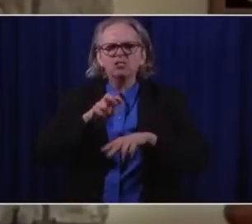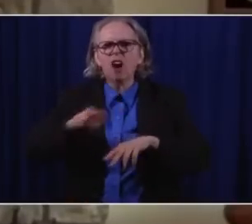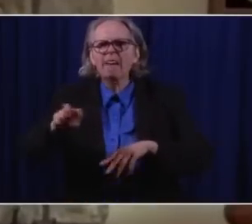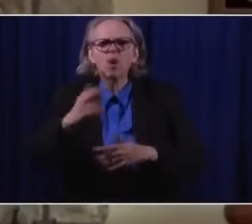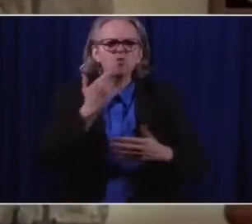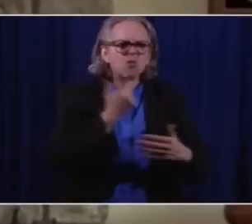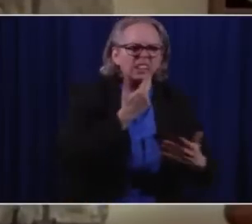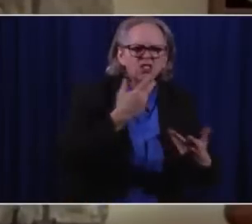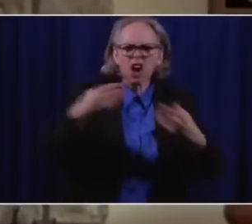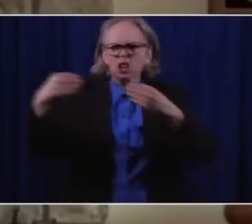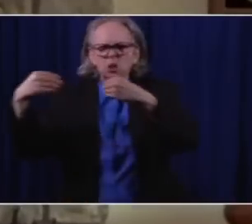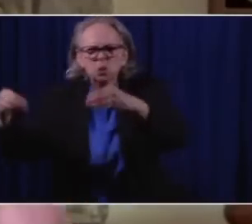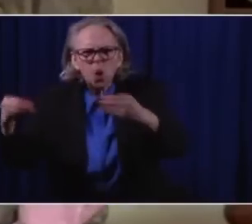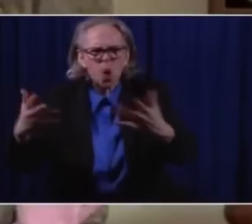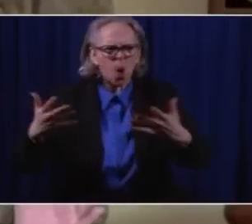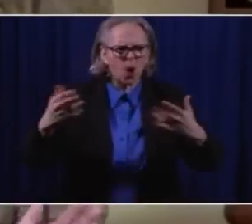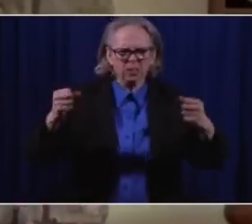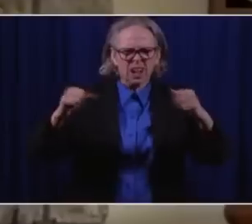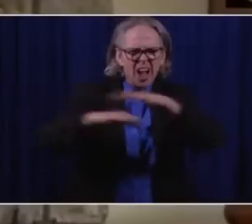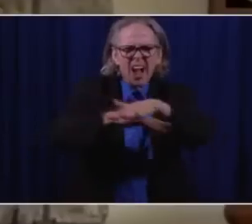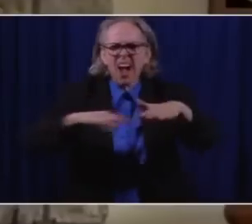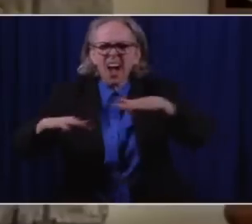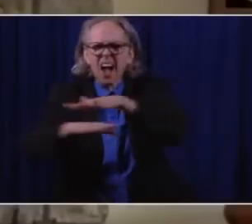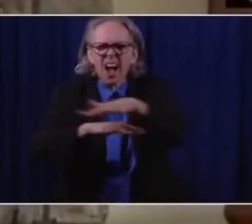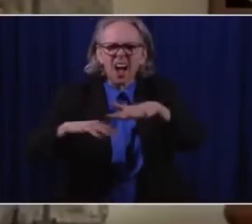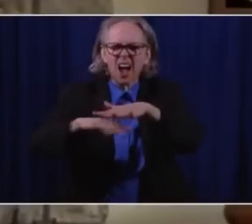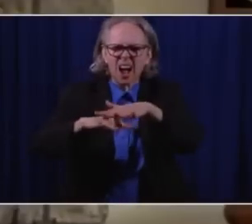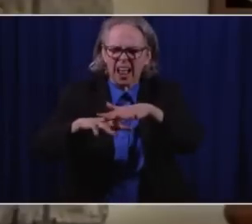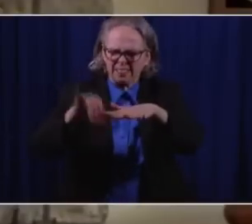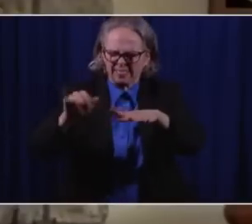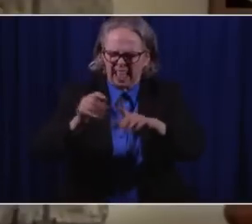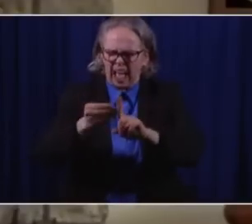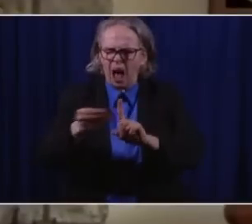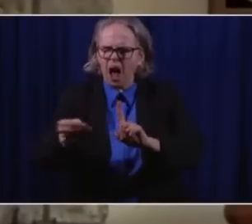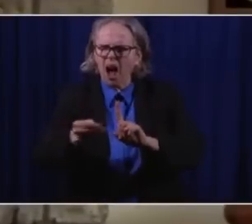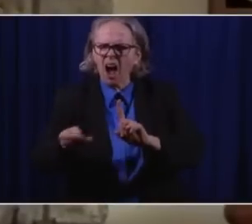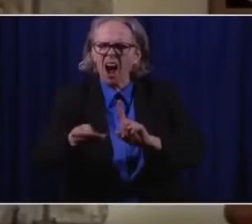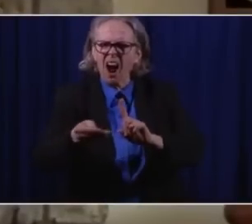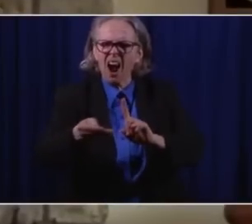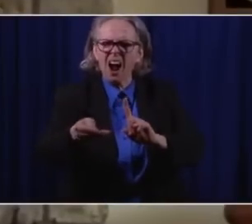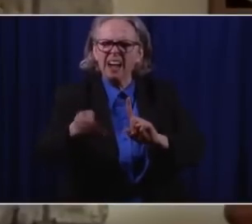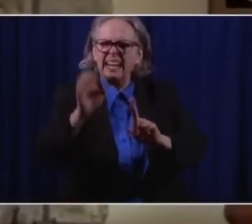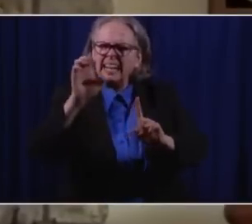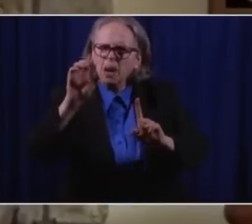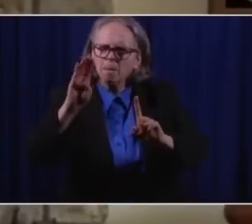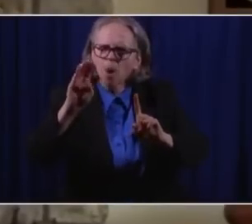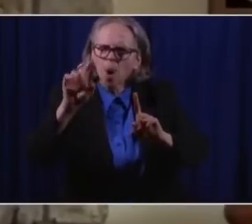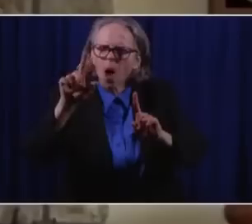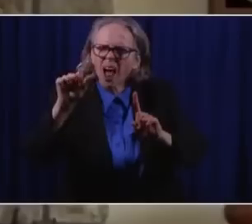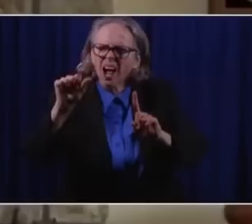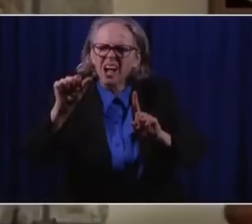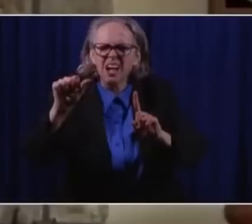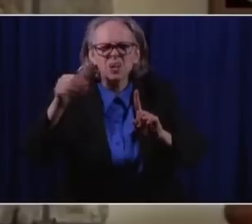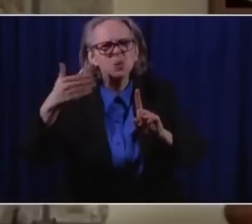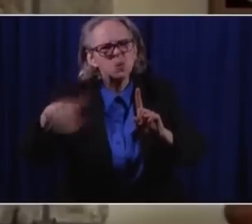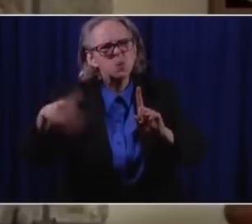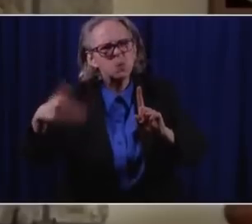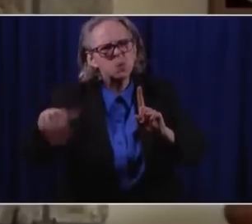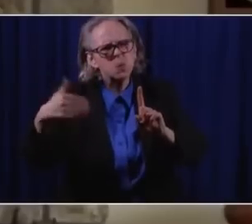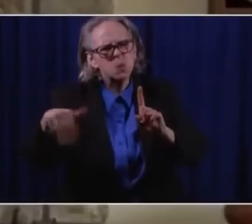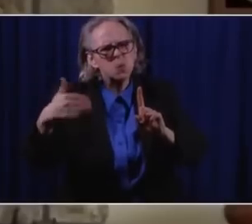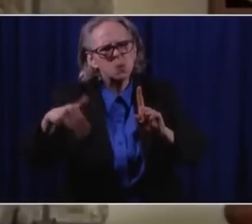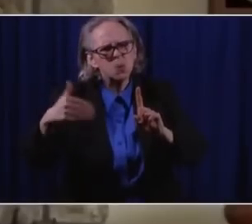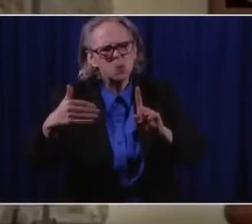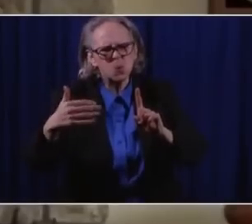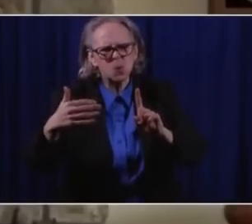They'd be free to go any place in the state of Ohio, possibly spreading a deadly disease to unknowing